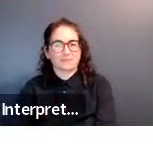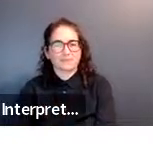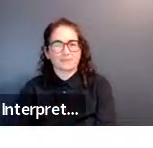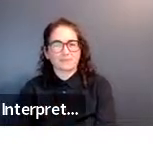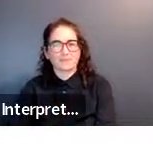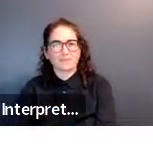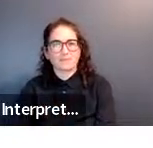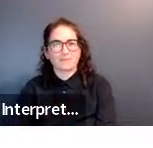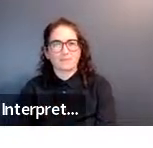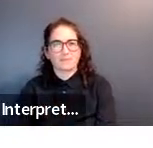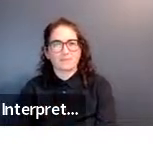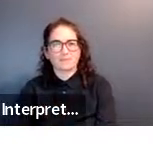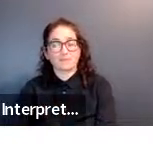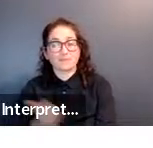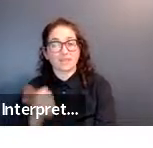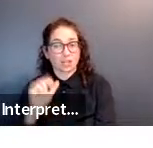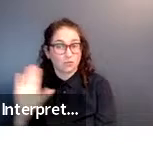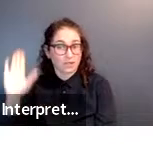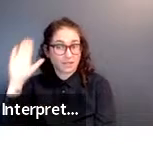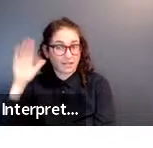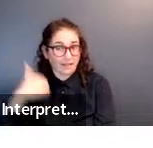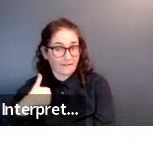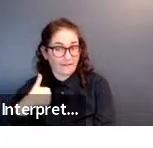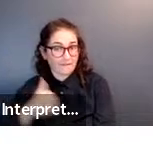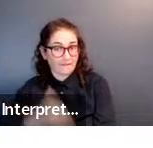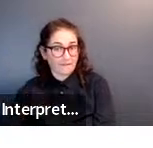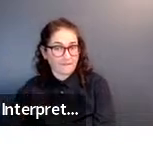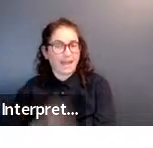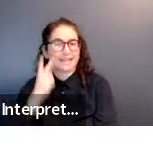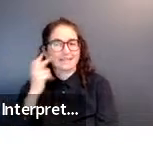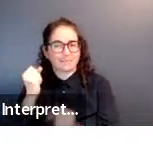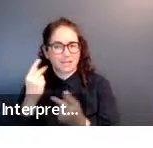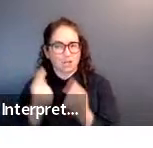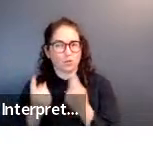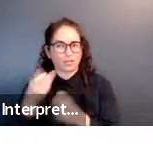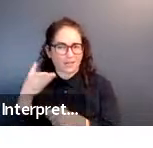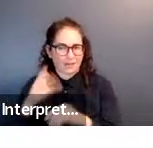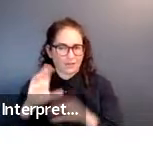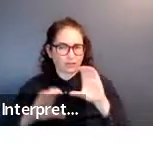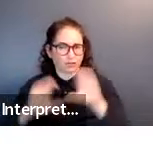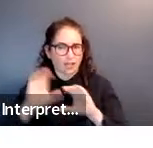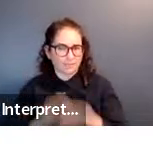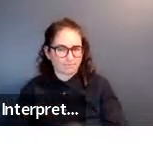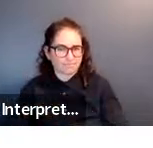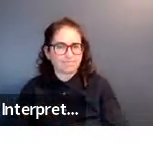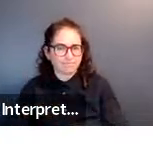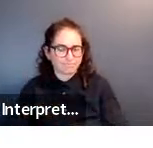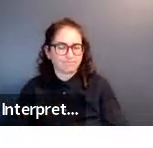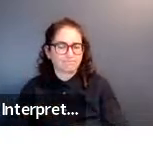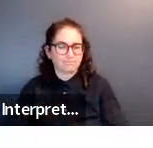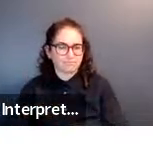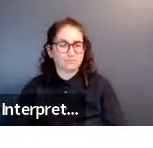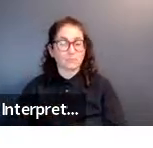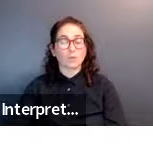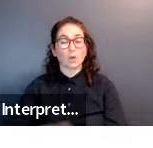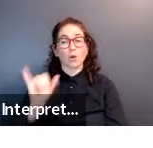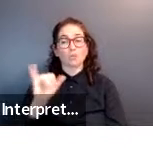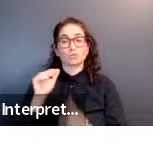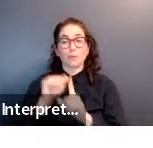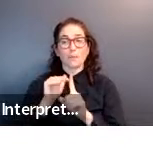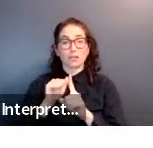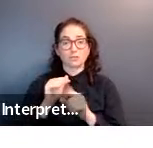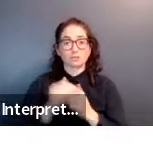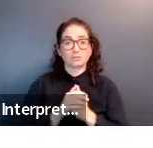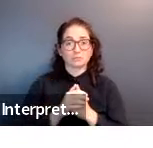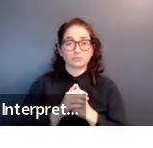Do we have any raised hands? I see a lot of questions in the chat. And I also want to remind you, this is one